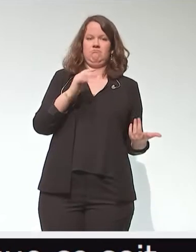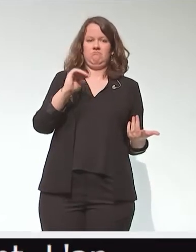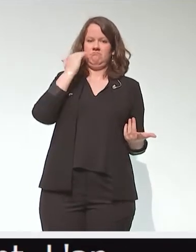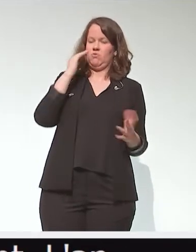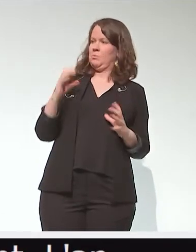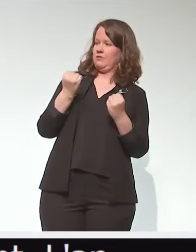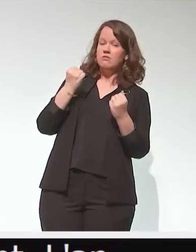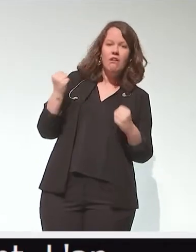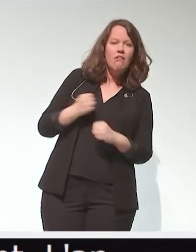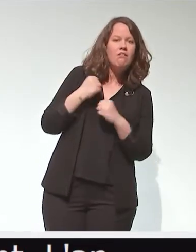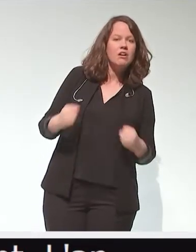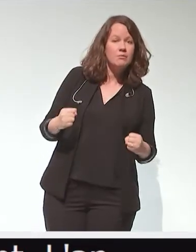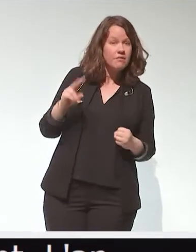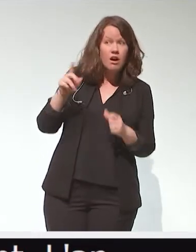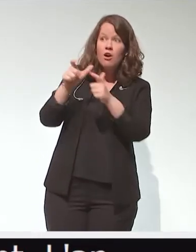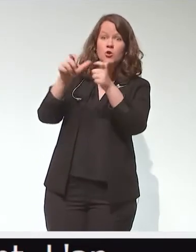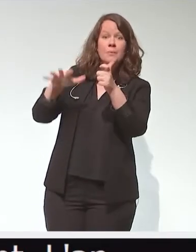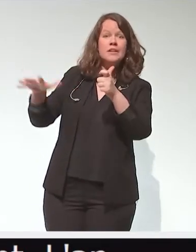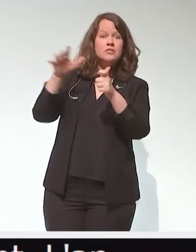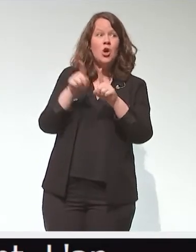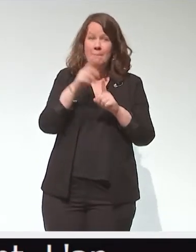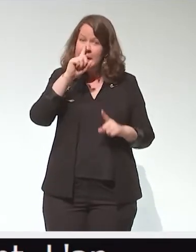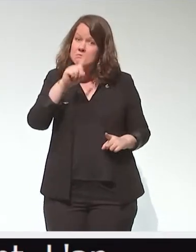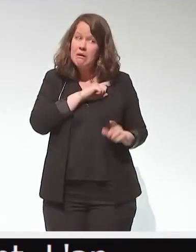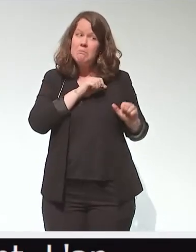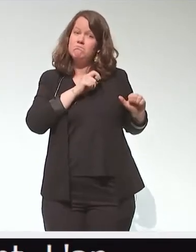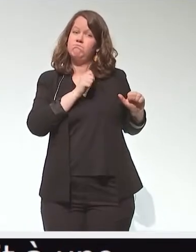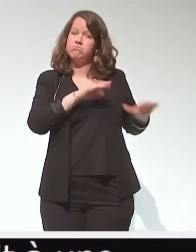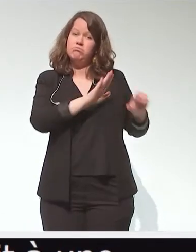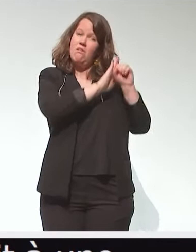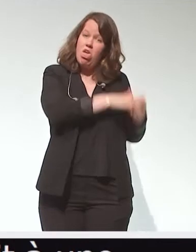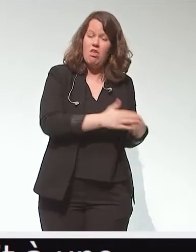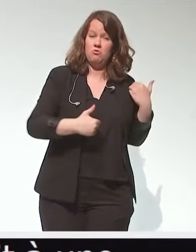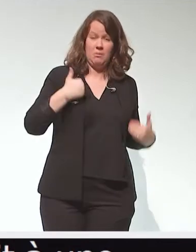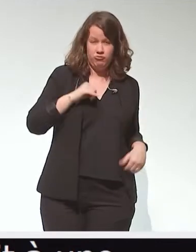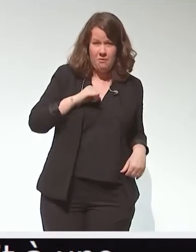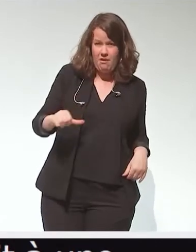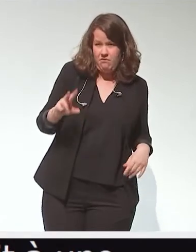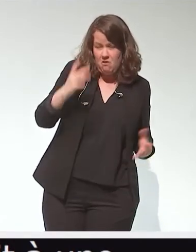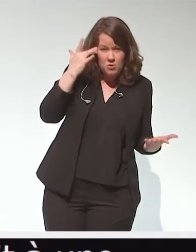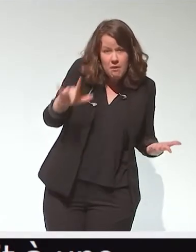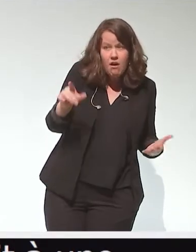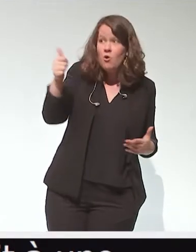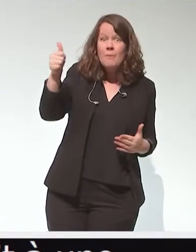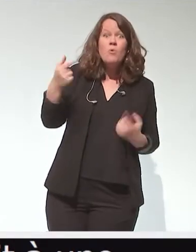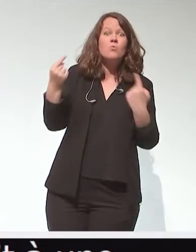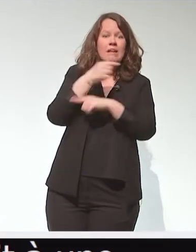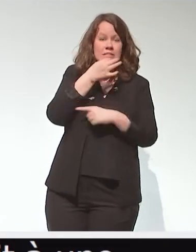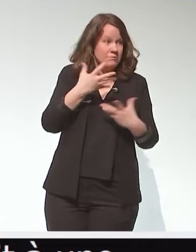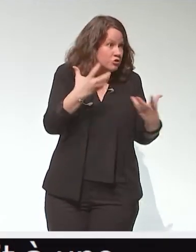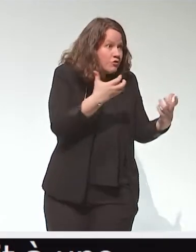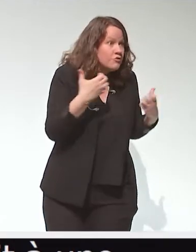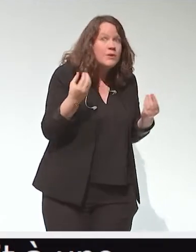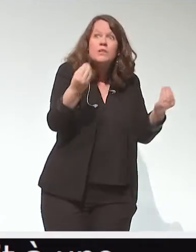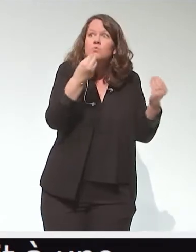is a pool for inclusive sourcing. I don't know any employer who's actually a bad guy. They just